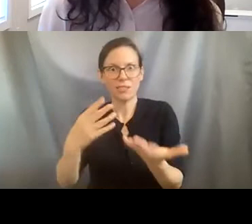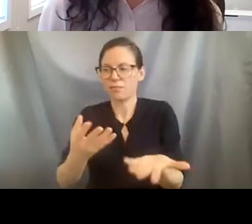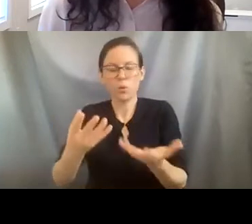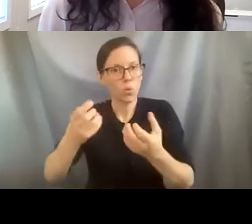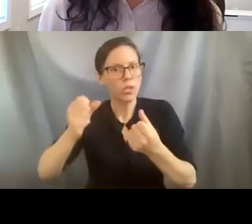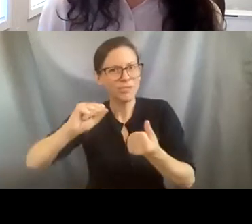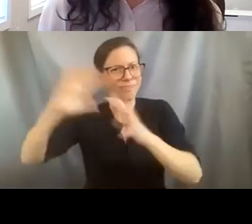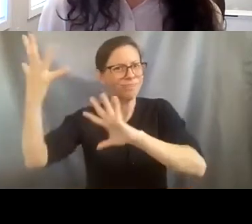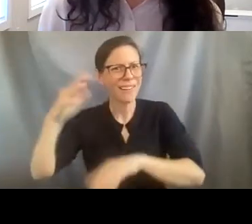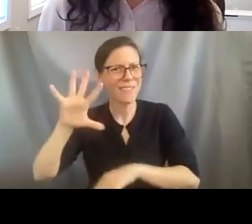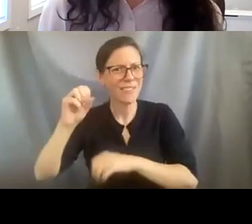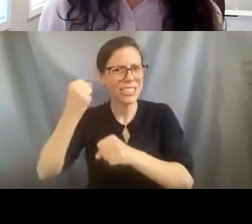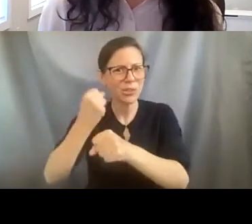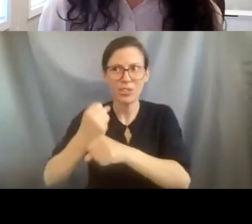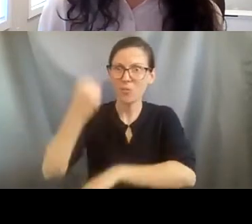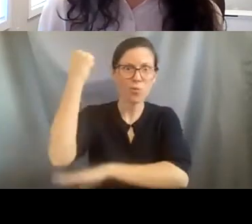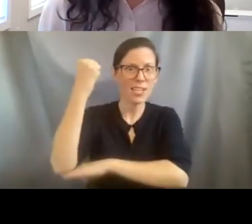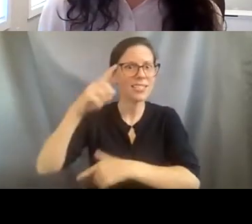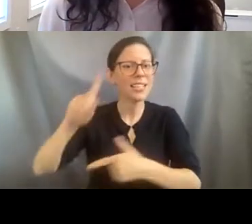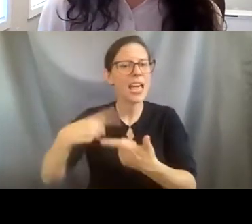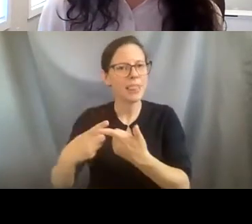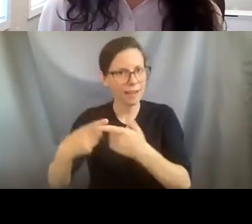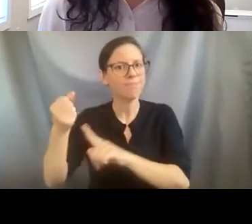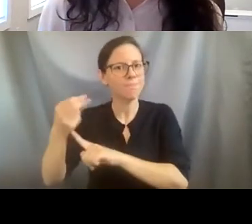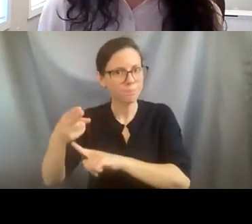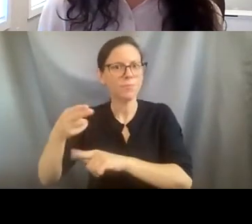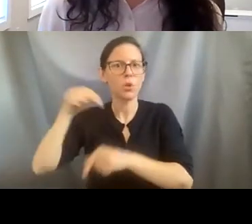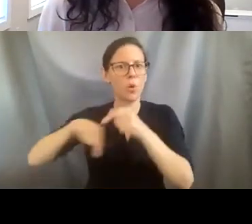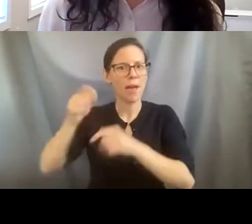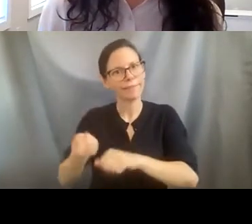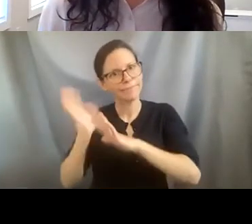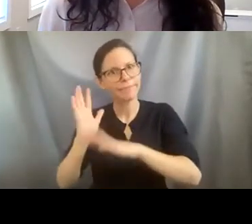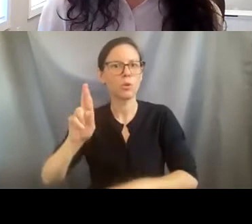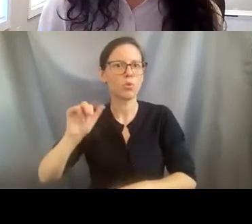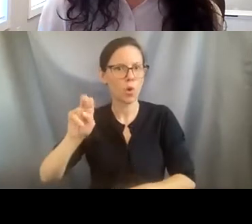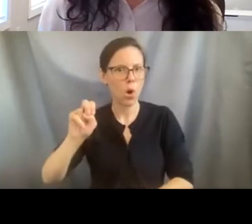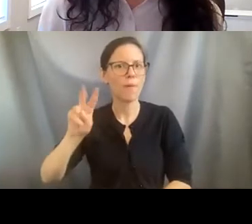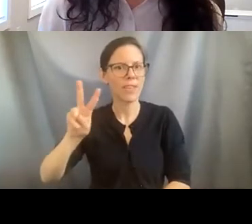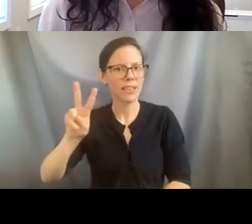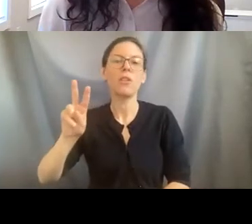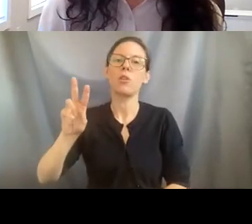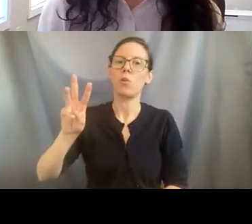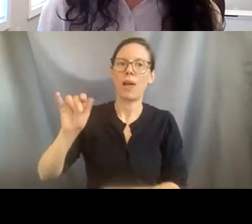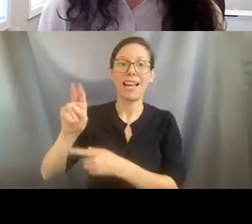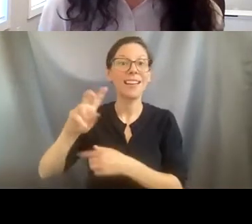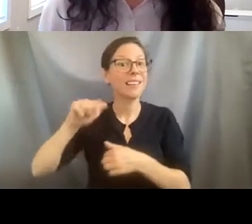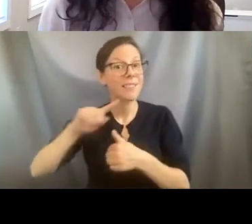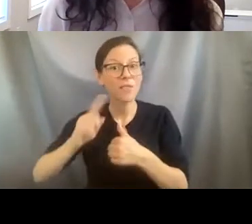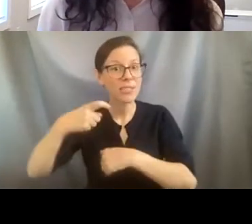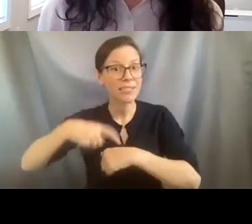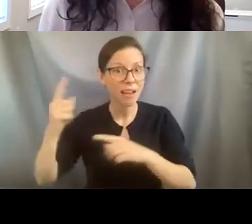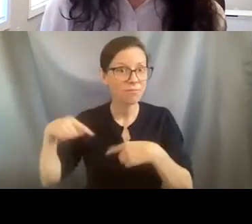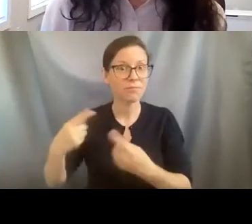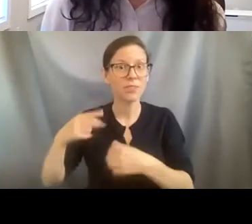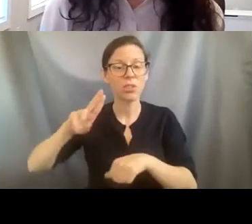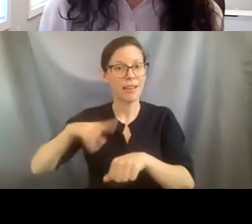of precedent and overturn Roe v. Wade. This will be the first time in our nation's history that a